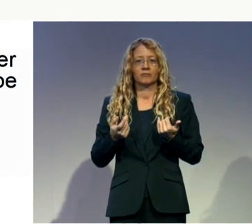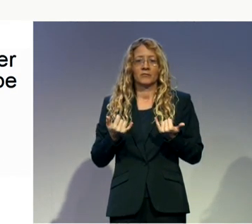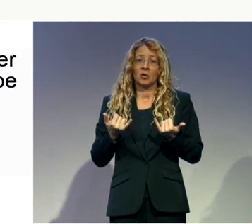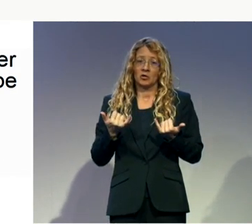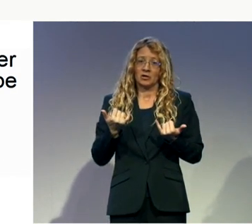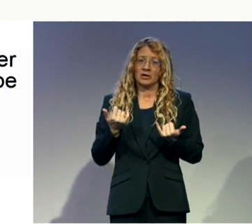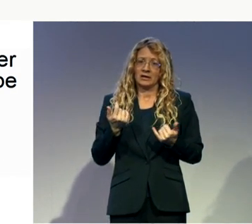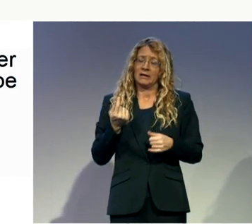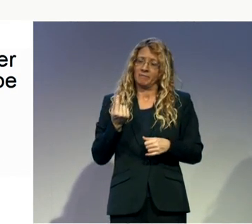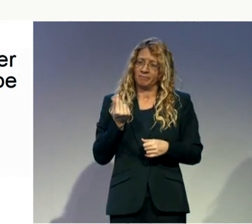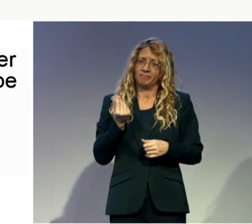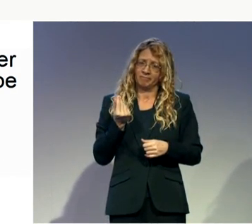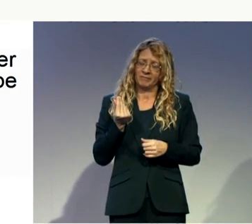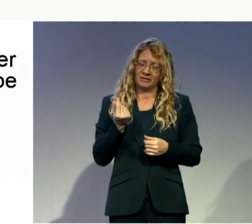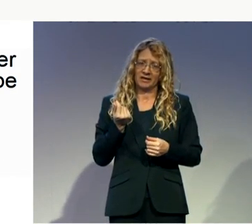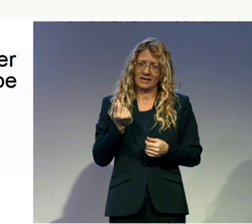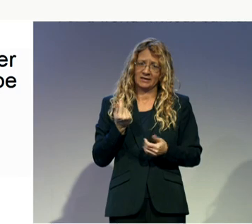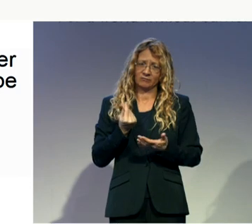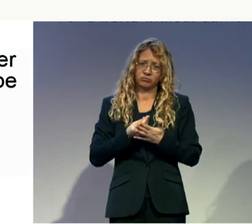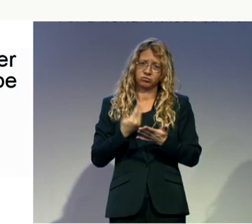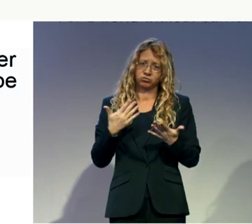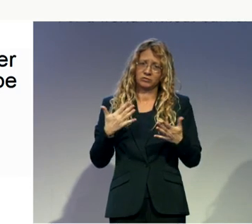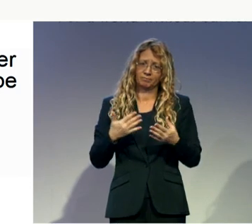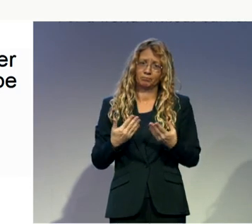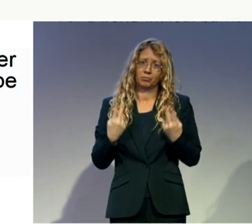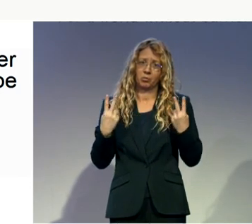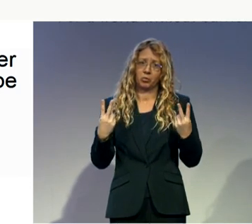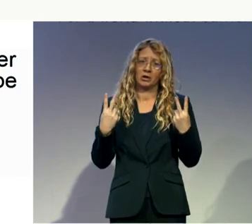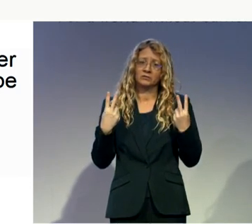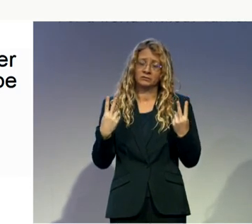accessibility cognitive, how part of